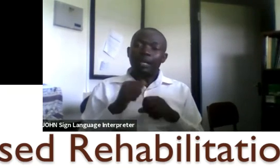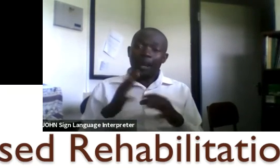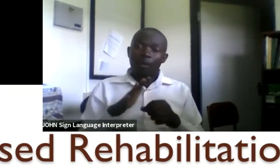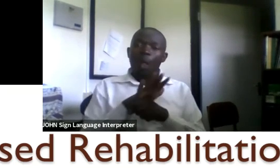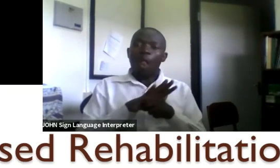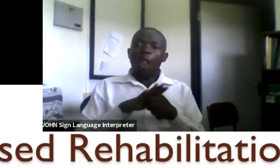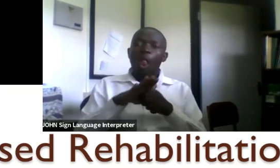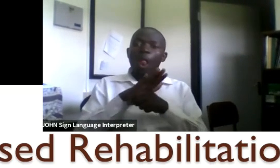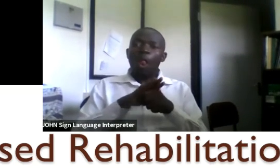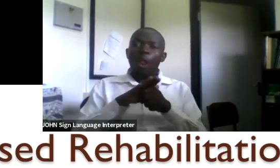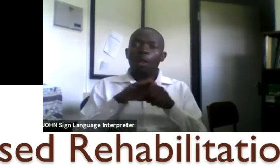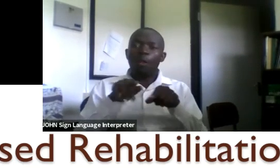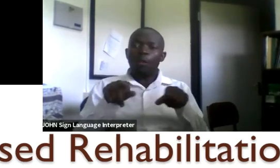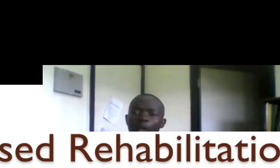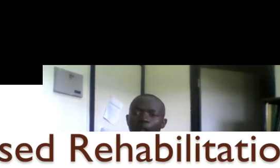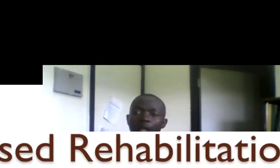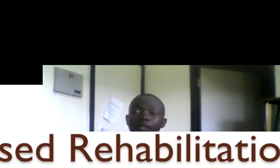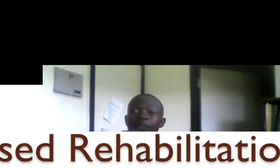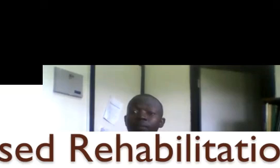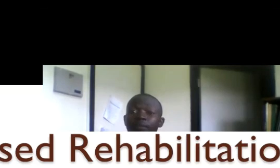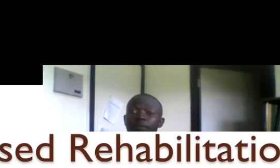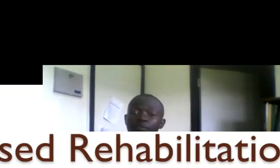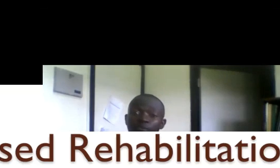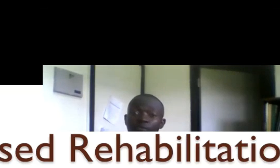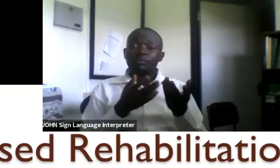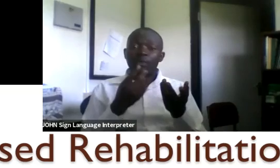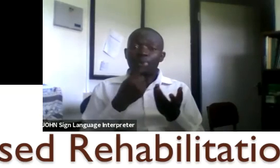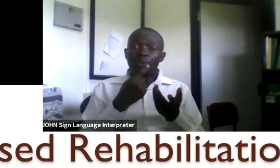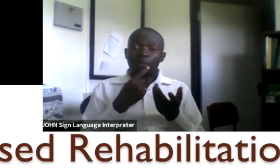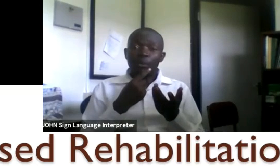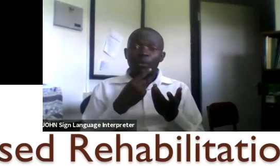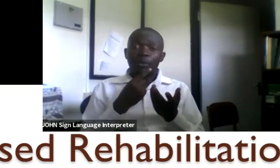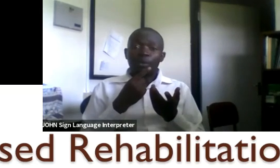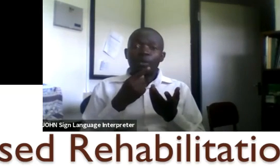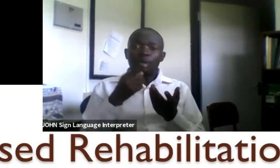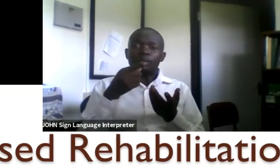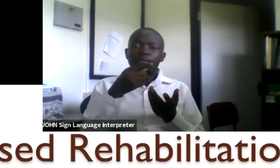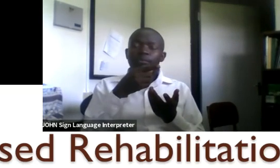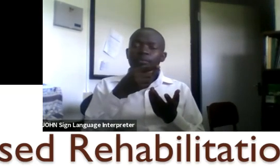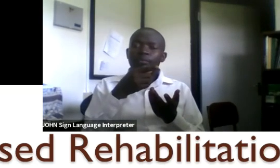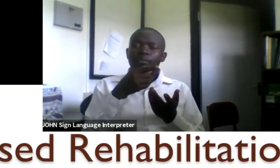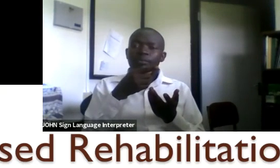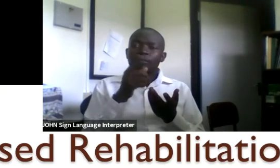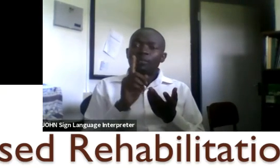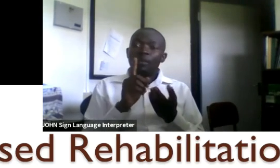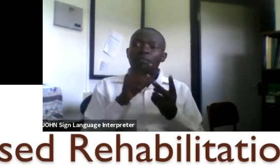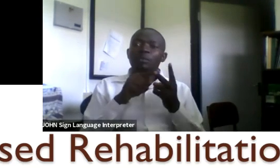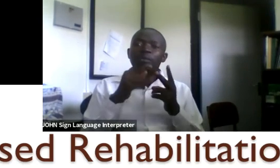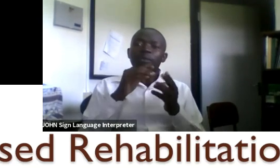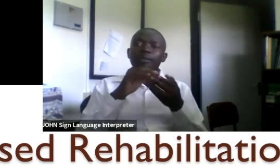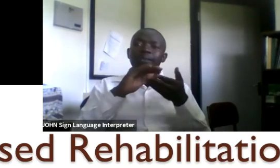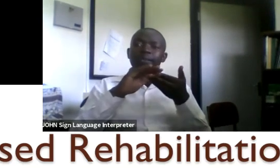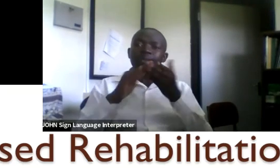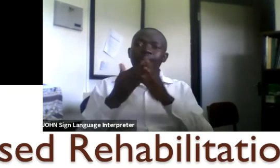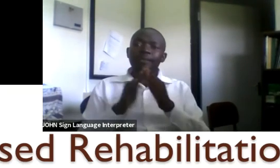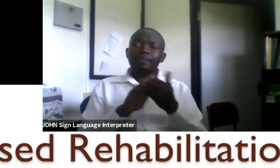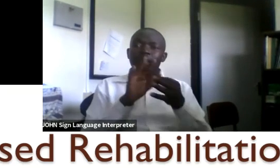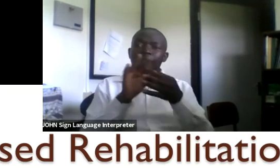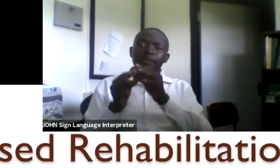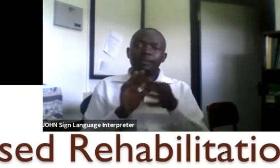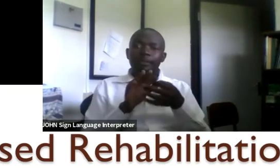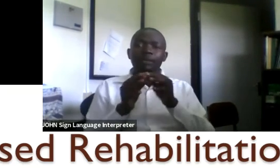can only be facilitated by groups of people, of different stakeholders coming together